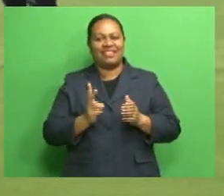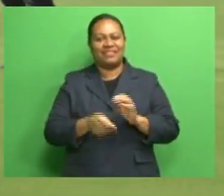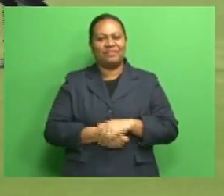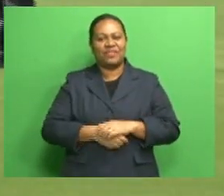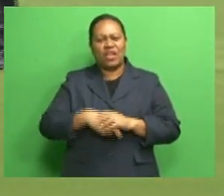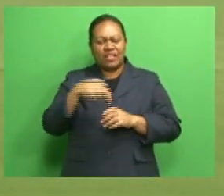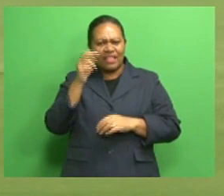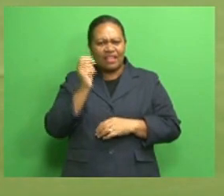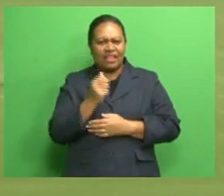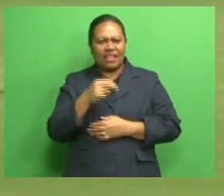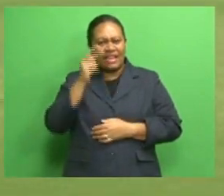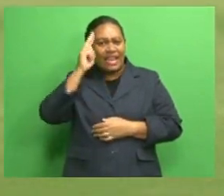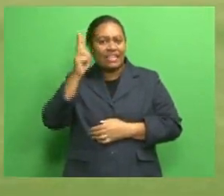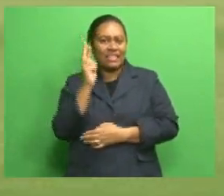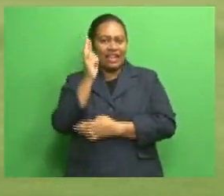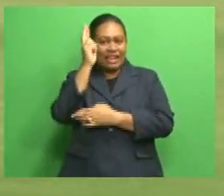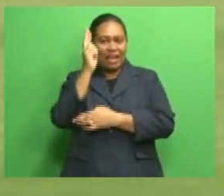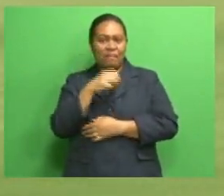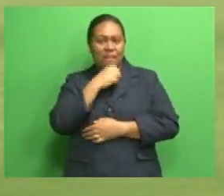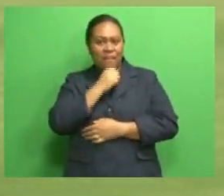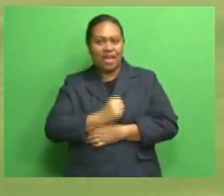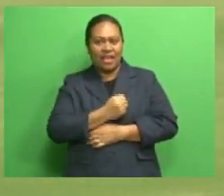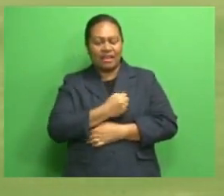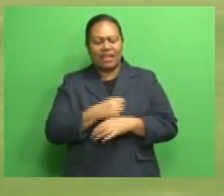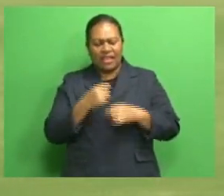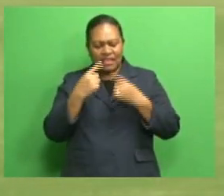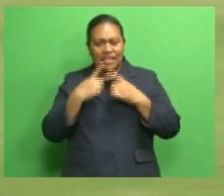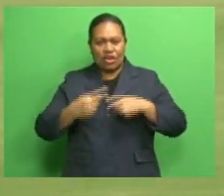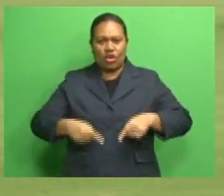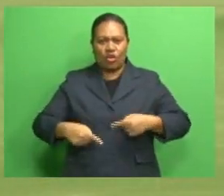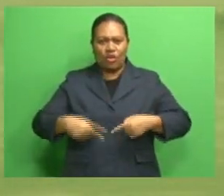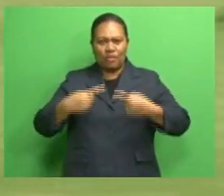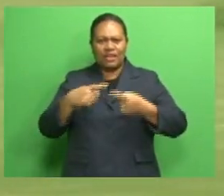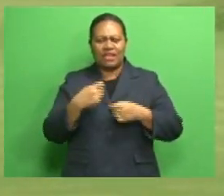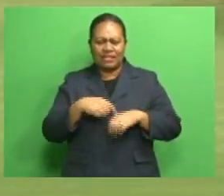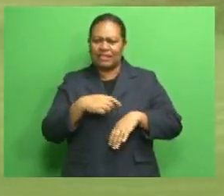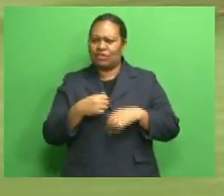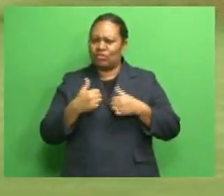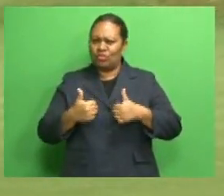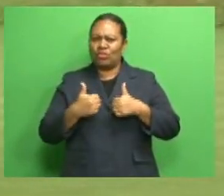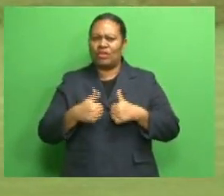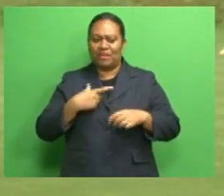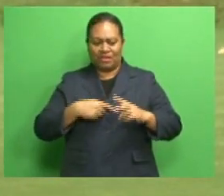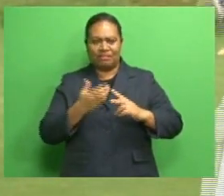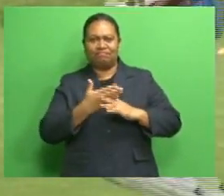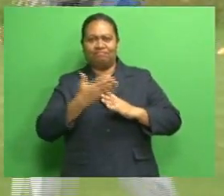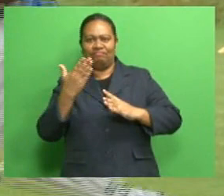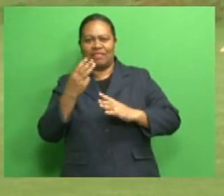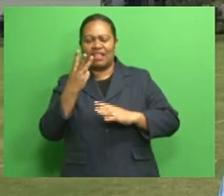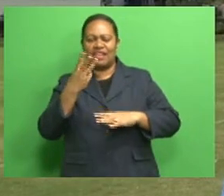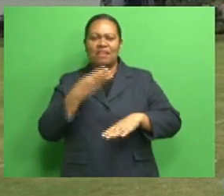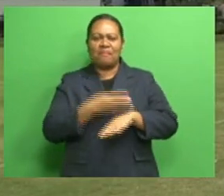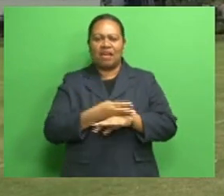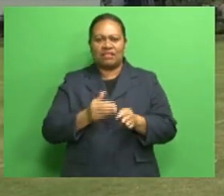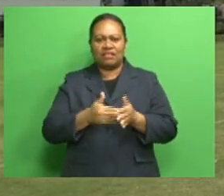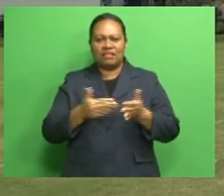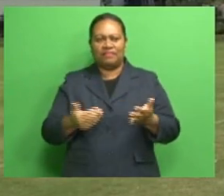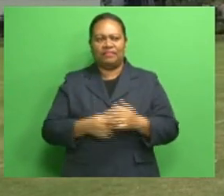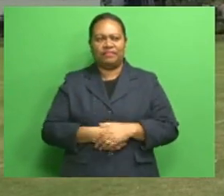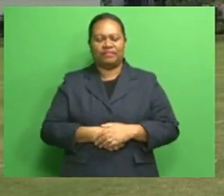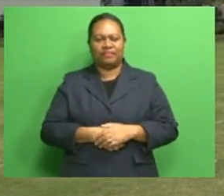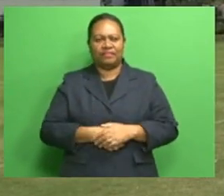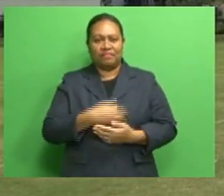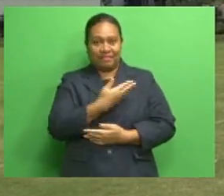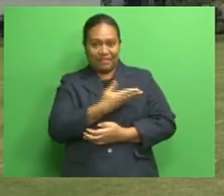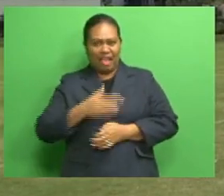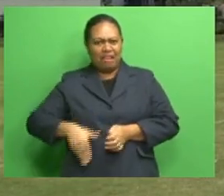Rep Saimoni Tuitonga says the competition is timely after being in lockdown for almost 3 months. I feel